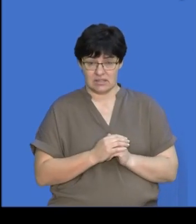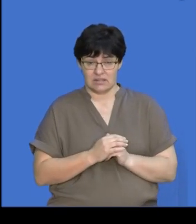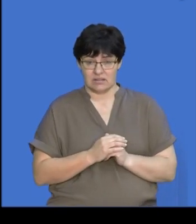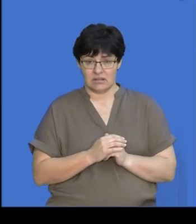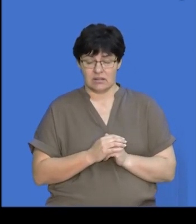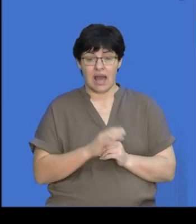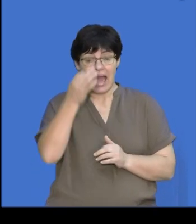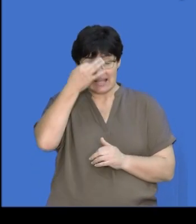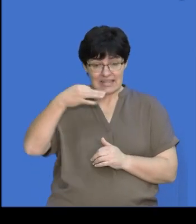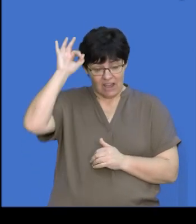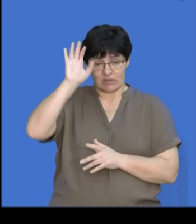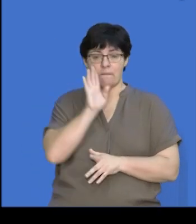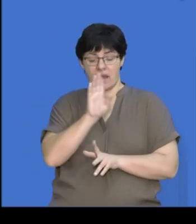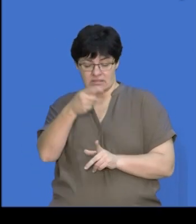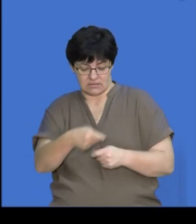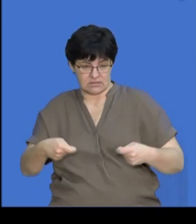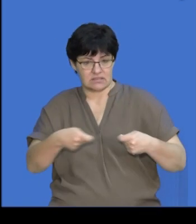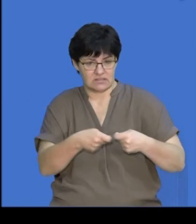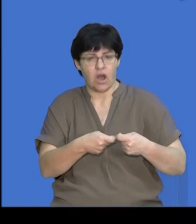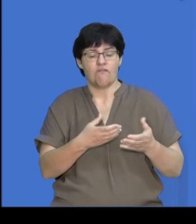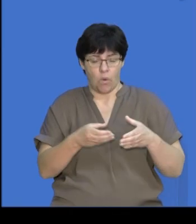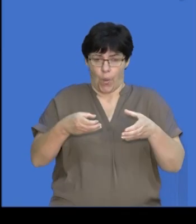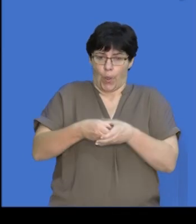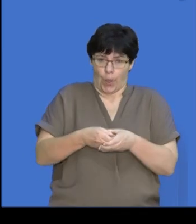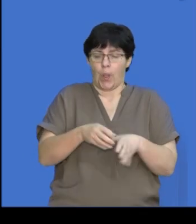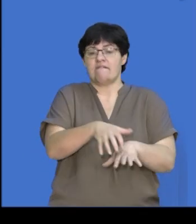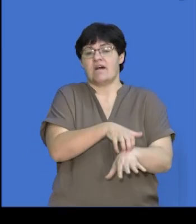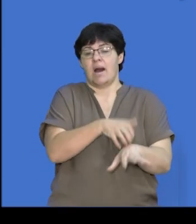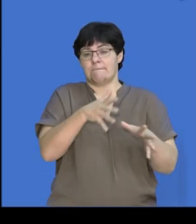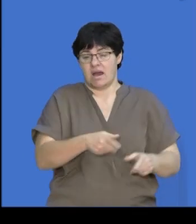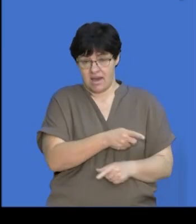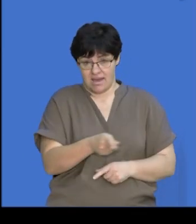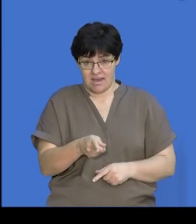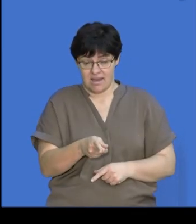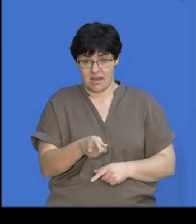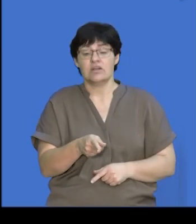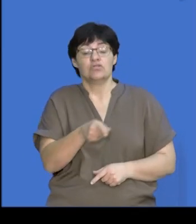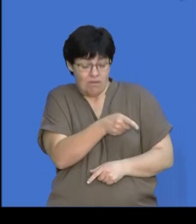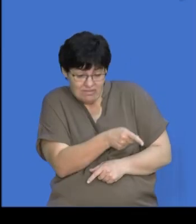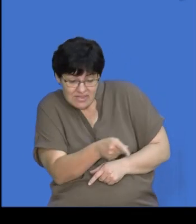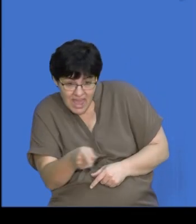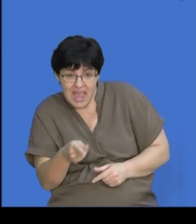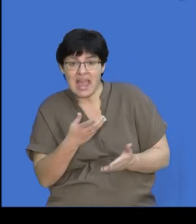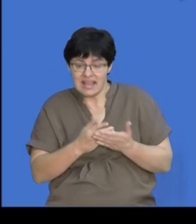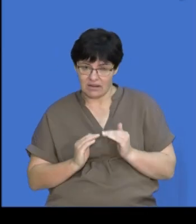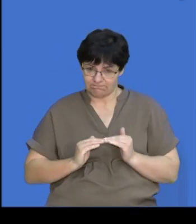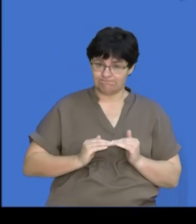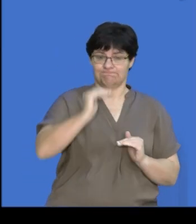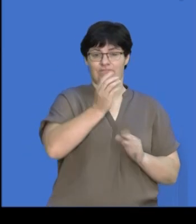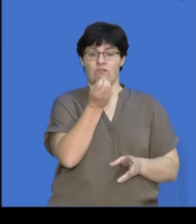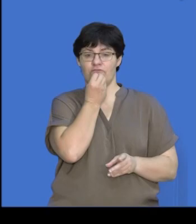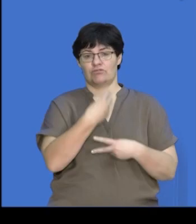provide incentives for small-scale farming to, yes, increase food